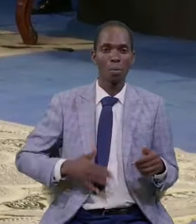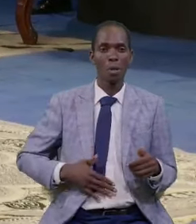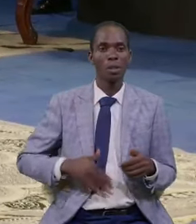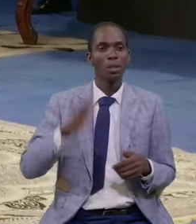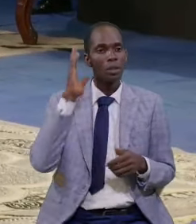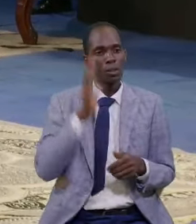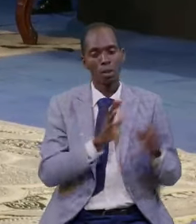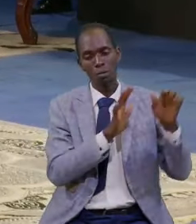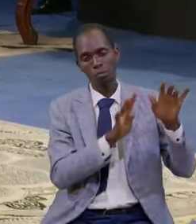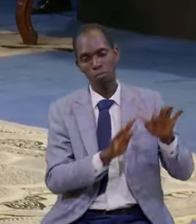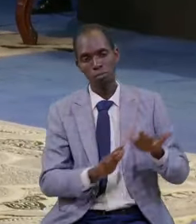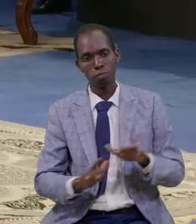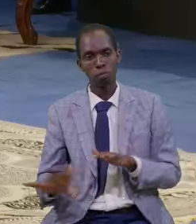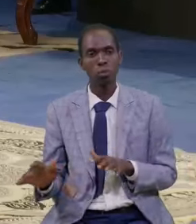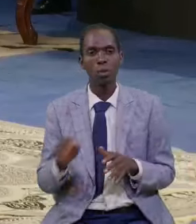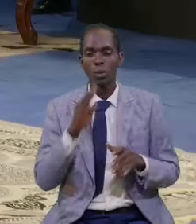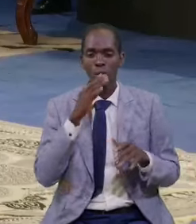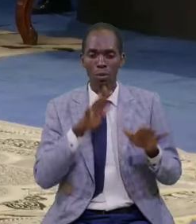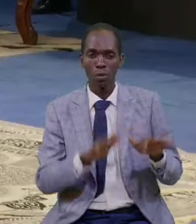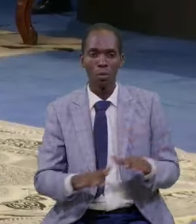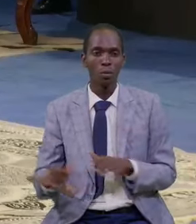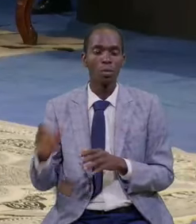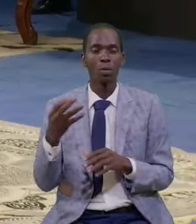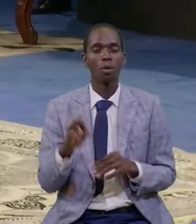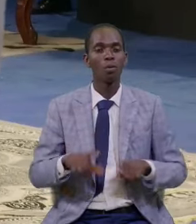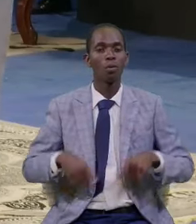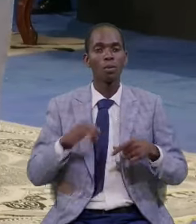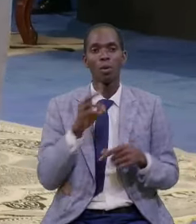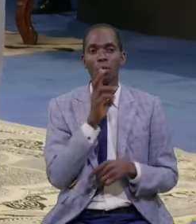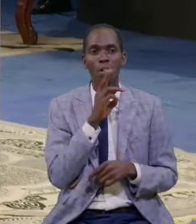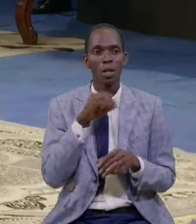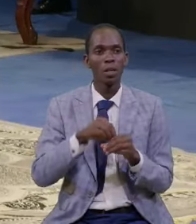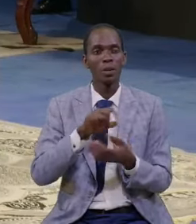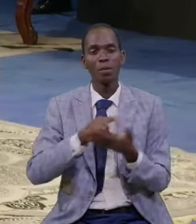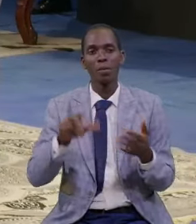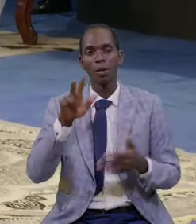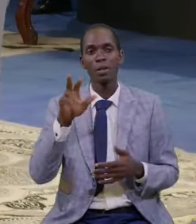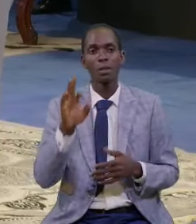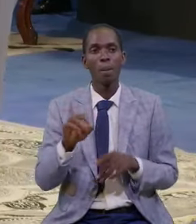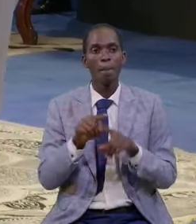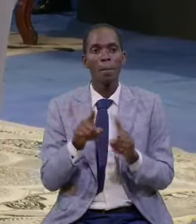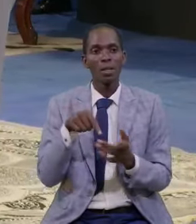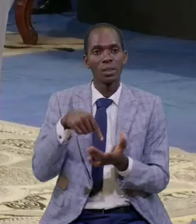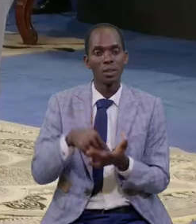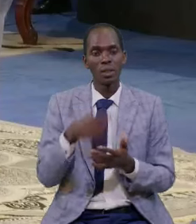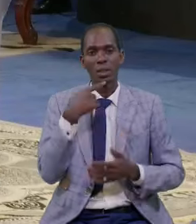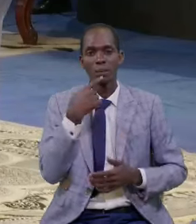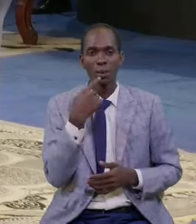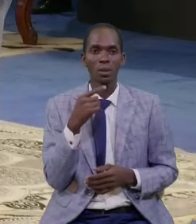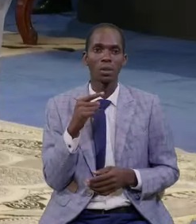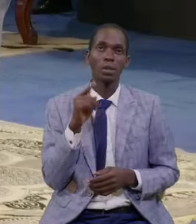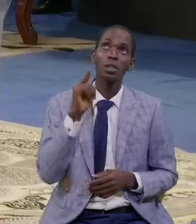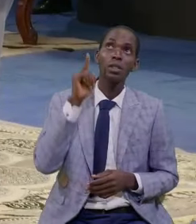rivers of living water. Verse 39, it says in verse 39, but they spake him of